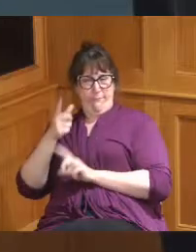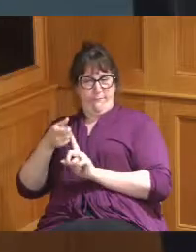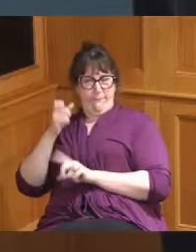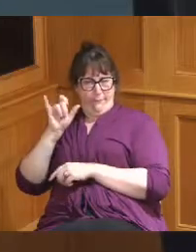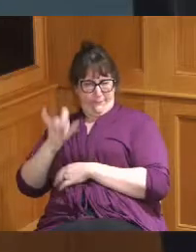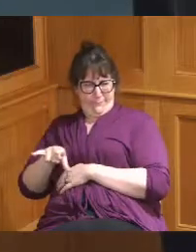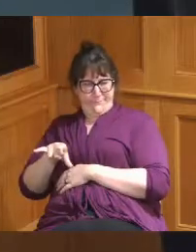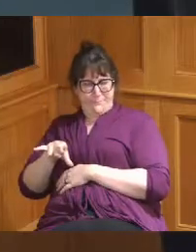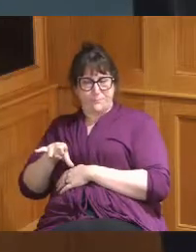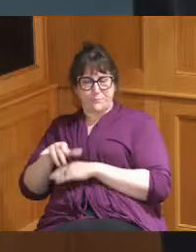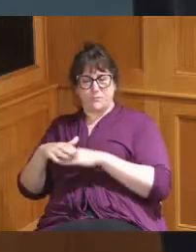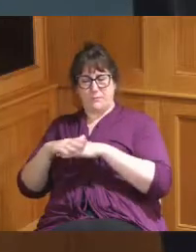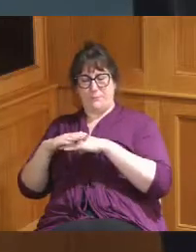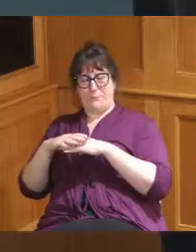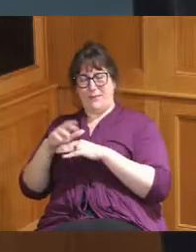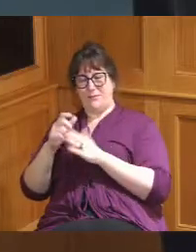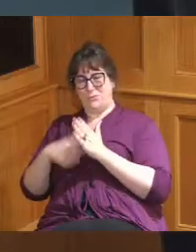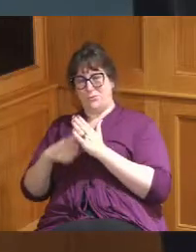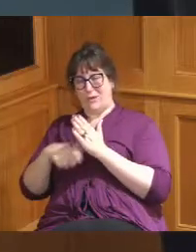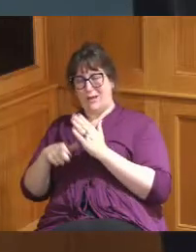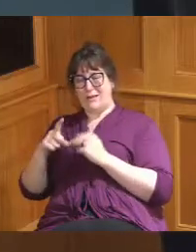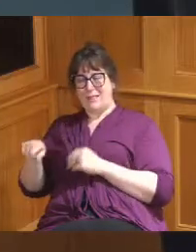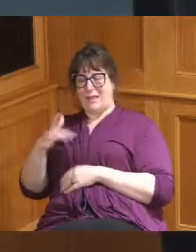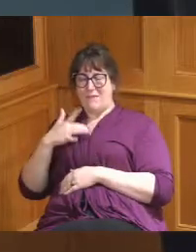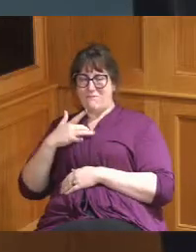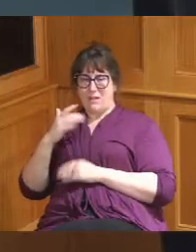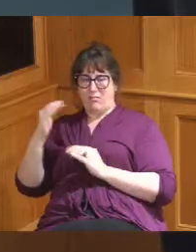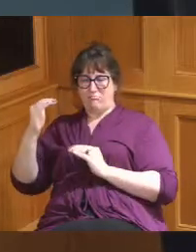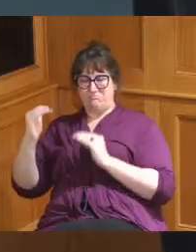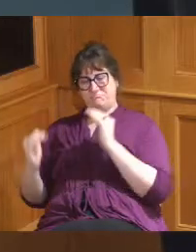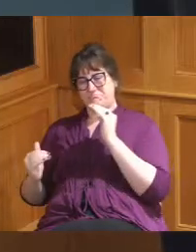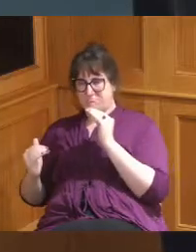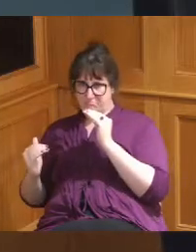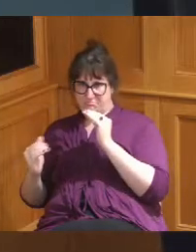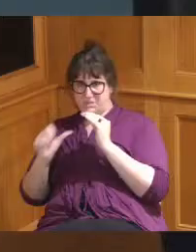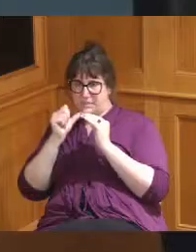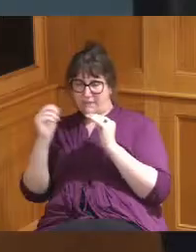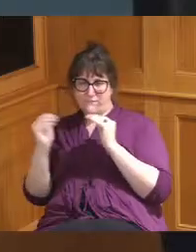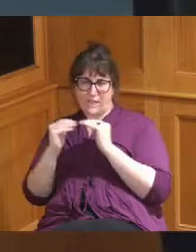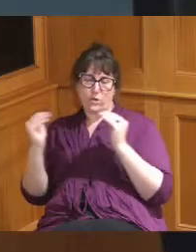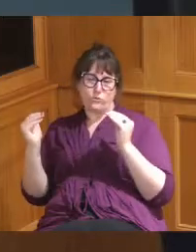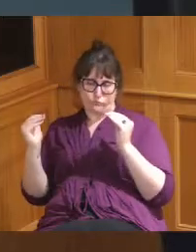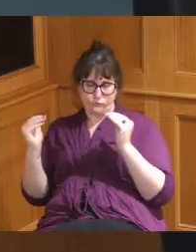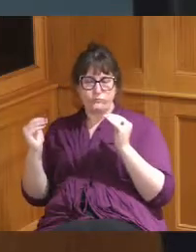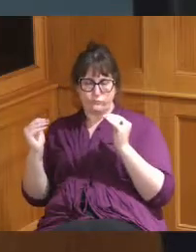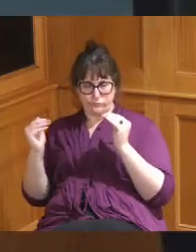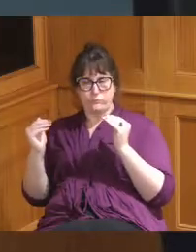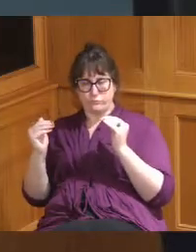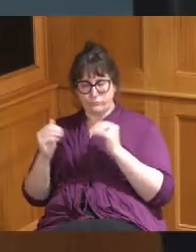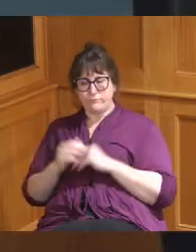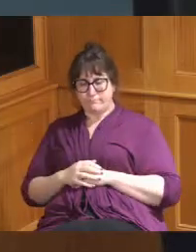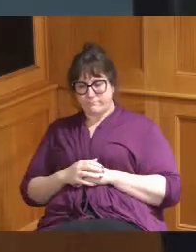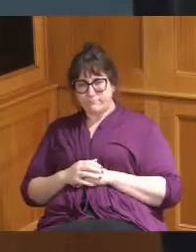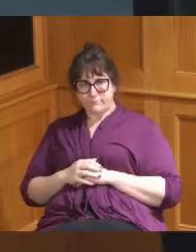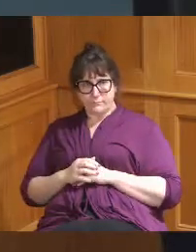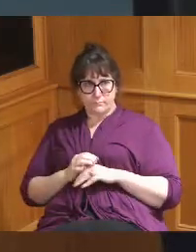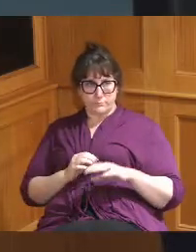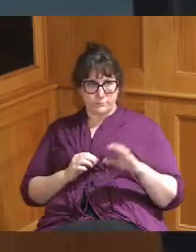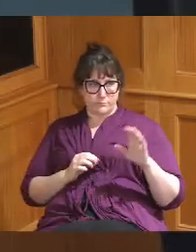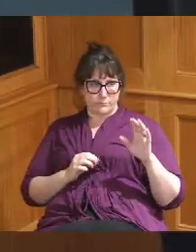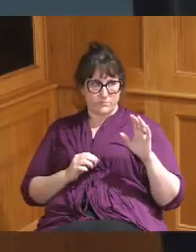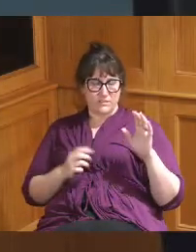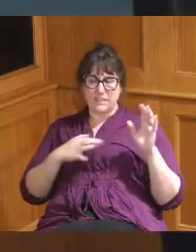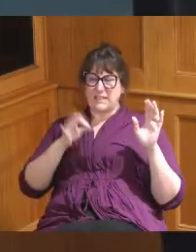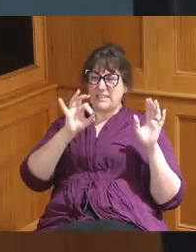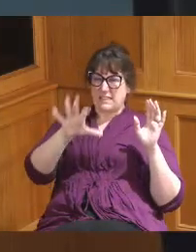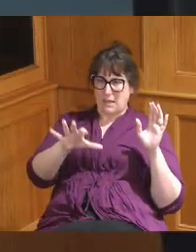how some people feel like that is not a fair way to provide this revenue to the utility. Can I add one